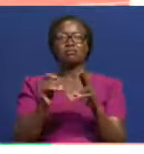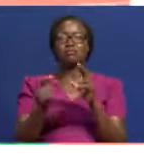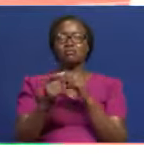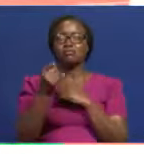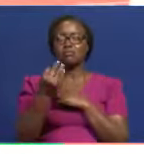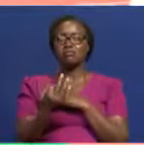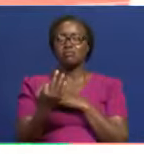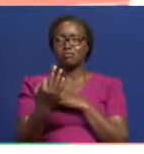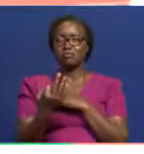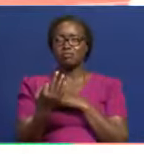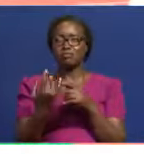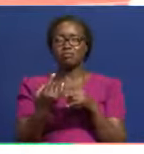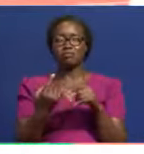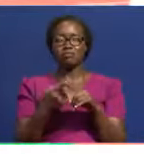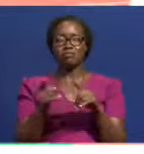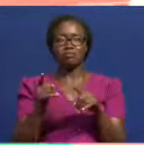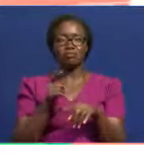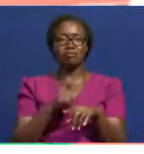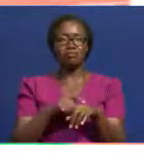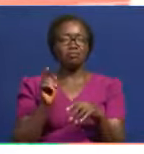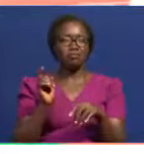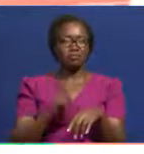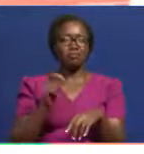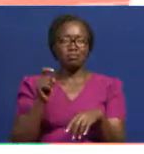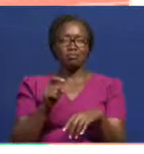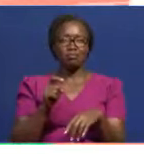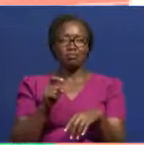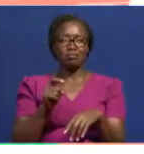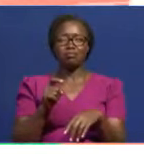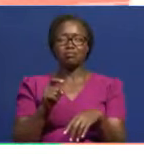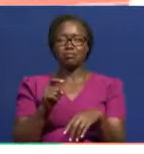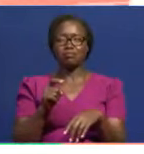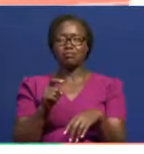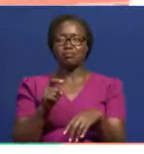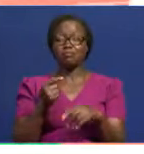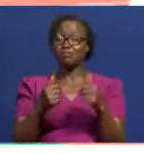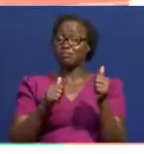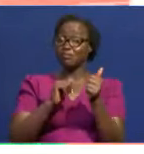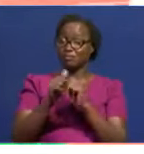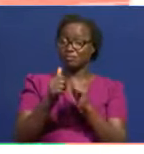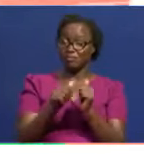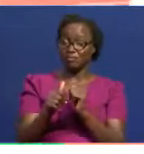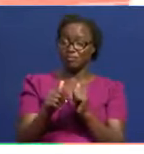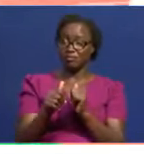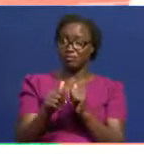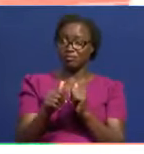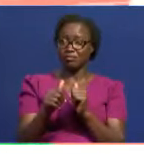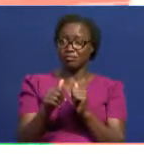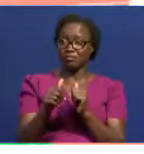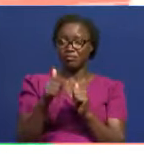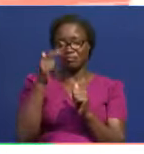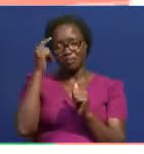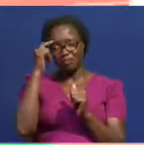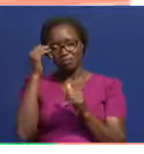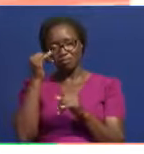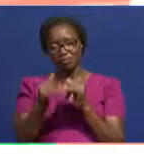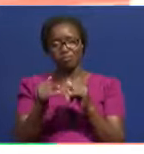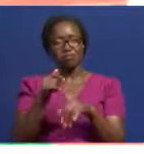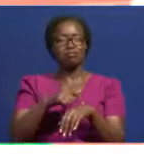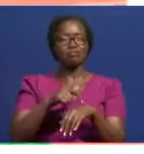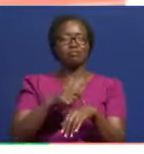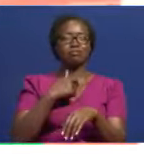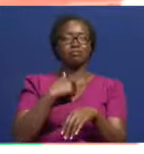March. But of course, when I got injured during the Kipchoge Classic competition, I thought maybe it was the end of the season